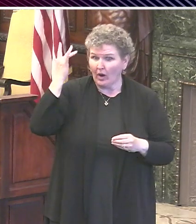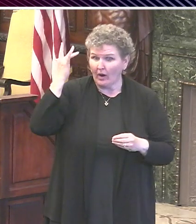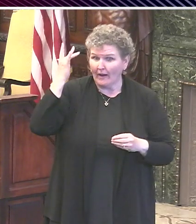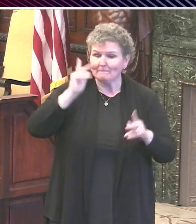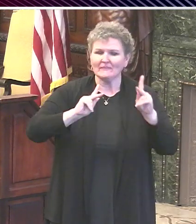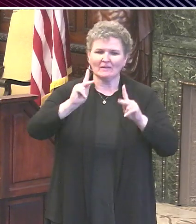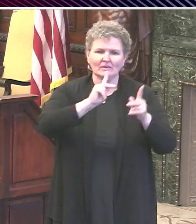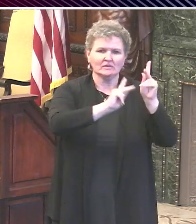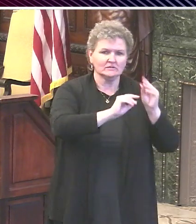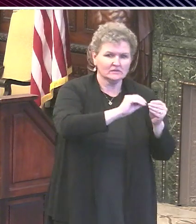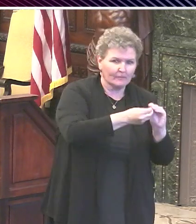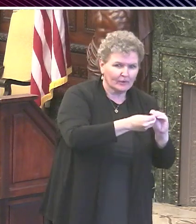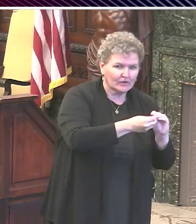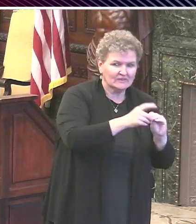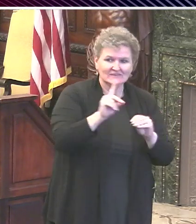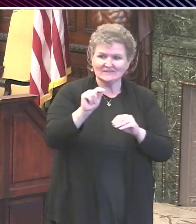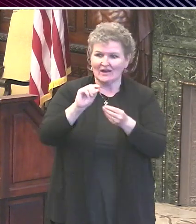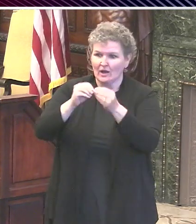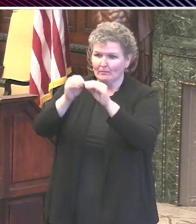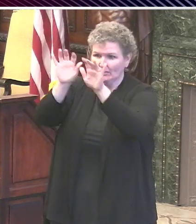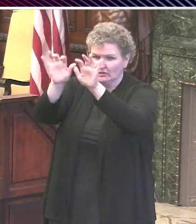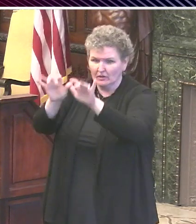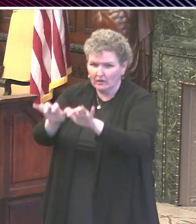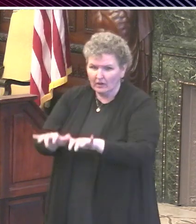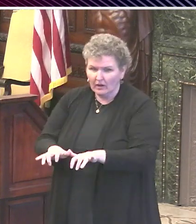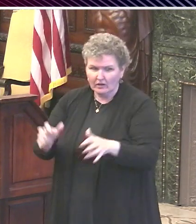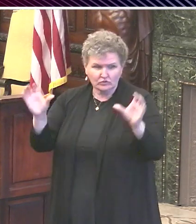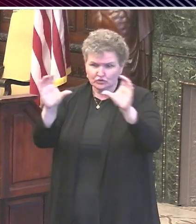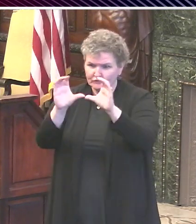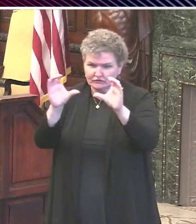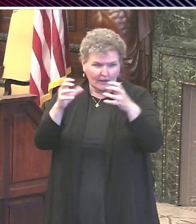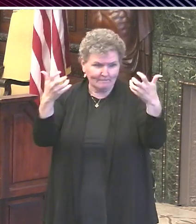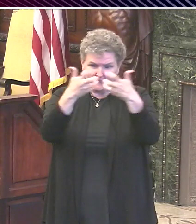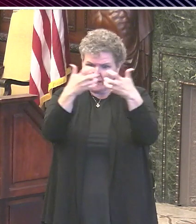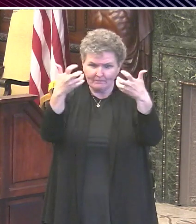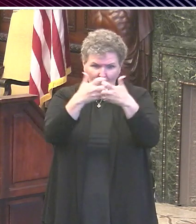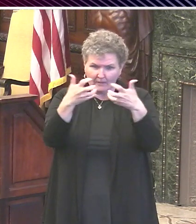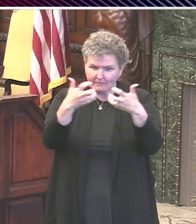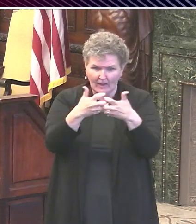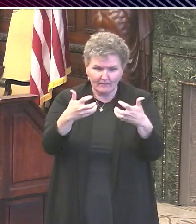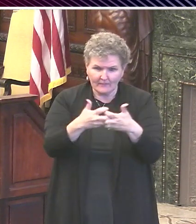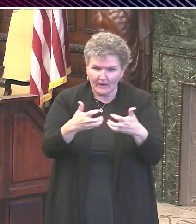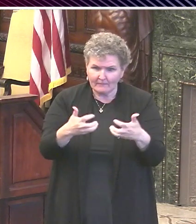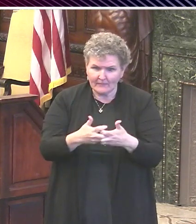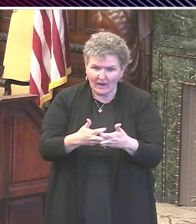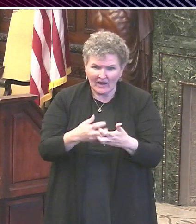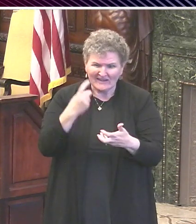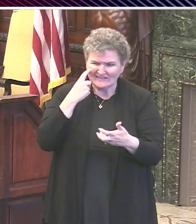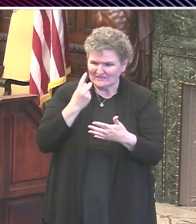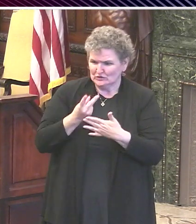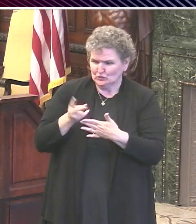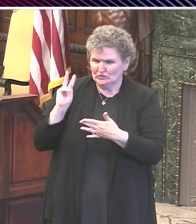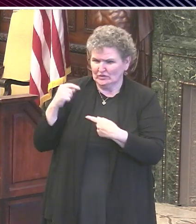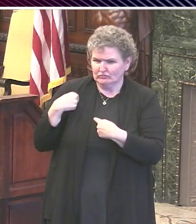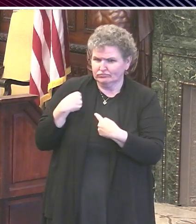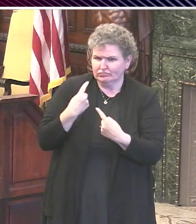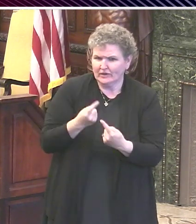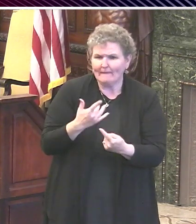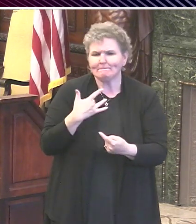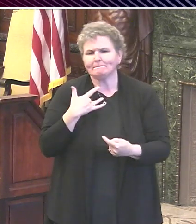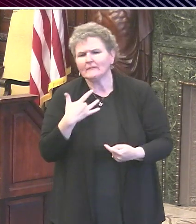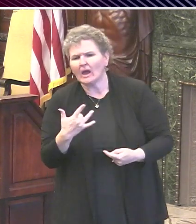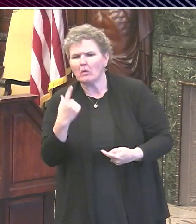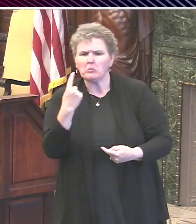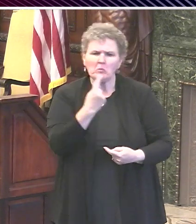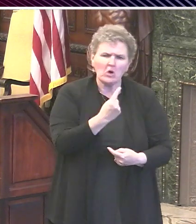about once a week, and identified deaths that have occurred in the past, generally over the past 2 weeks. We're running between 1 to 2 deaths per day in the past